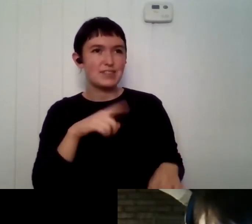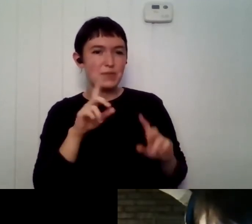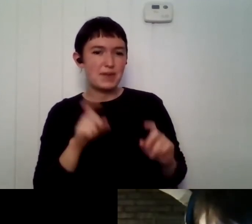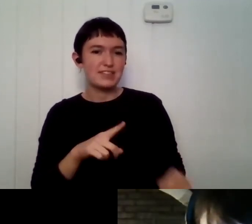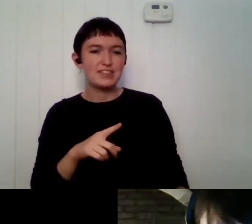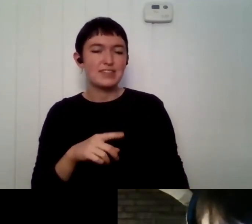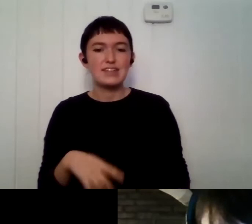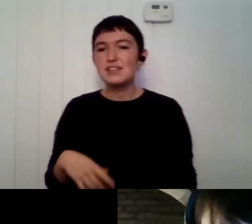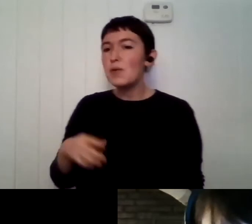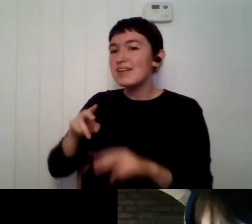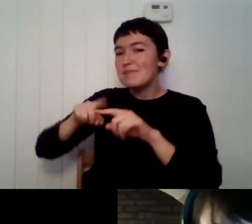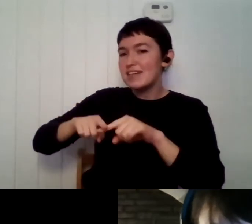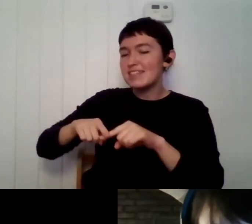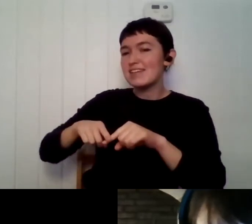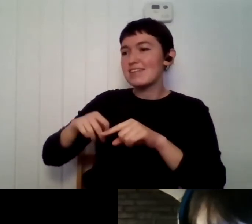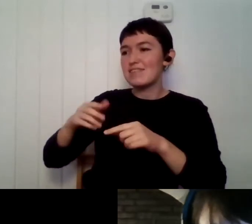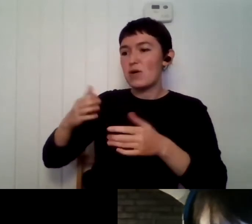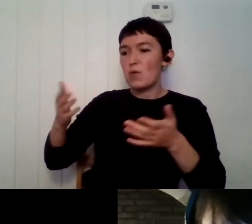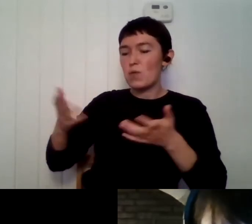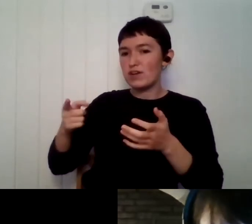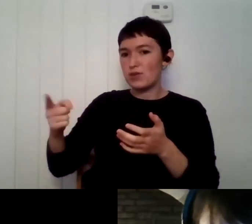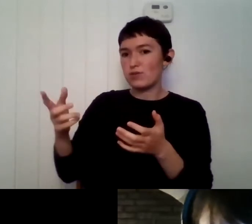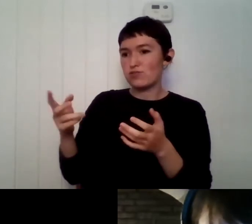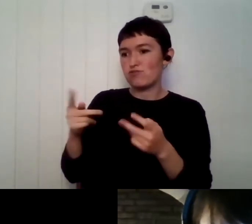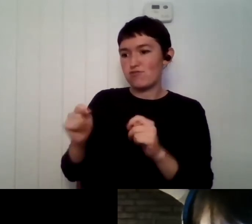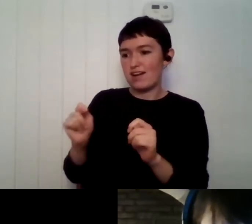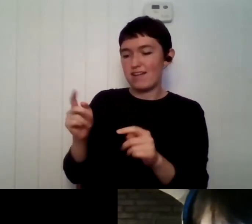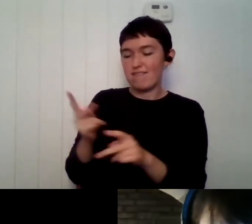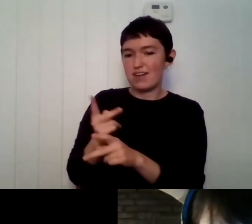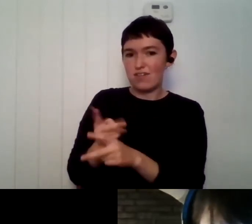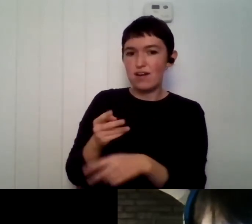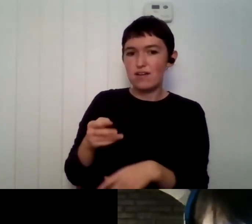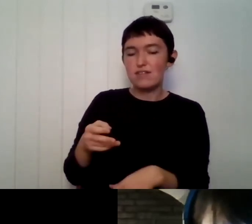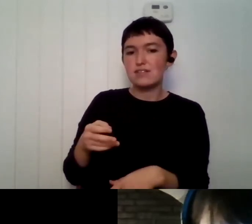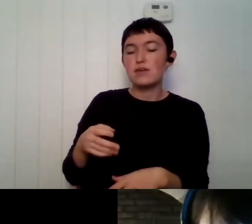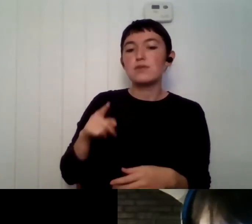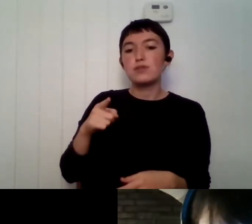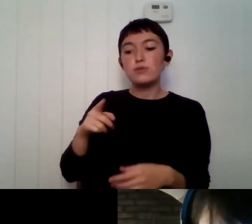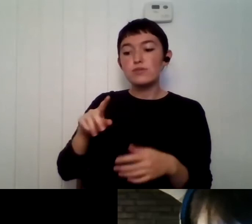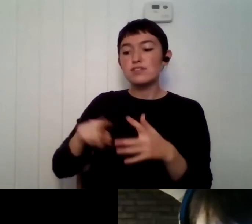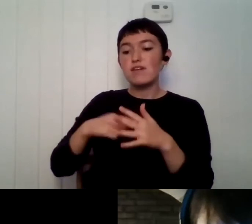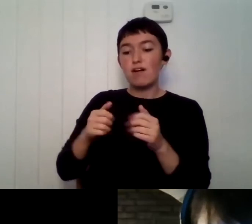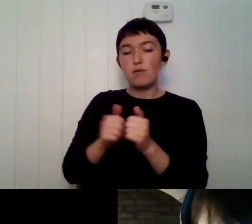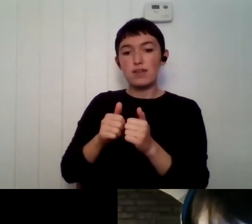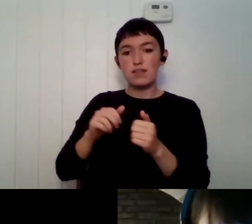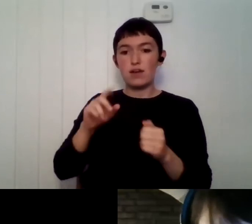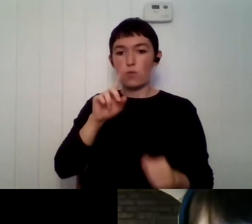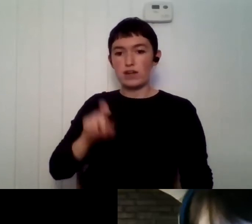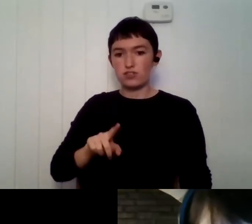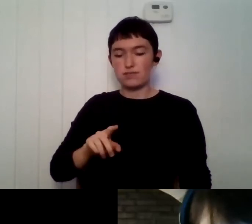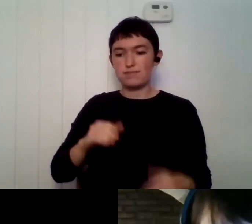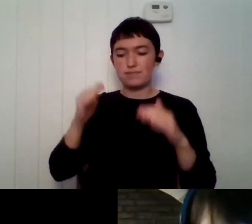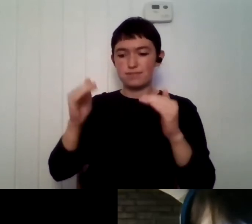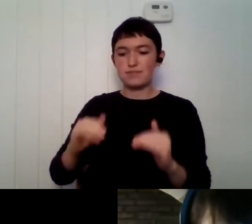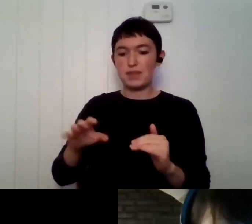that you're asking. Like sometimes it really, you start with your question and then you pick the animal that's the right animal